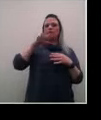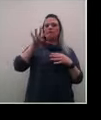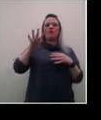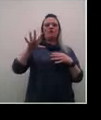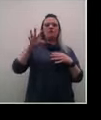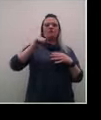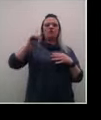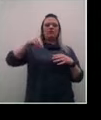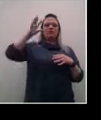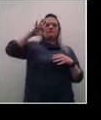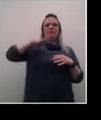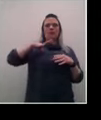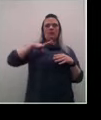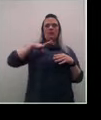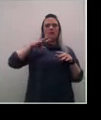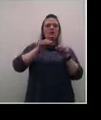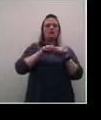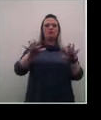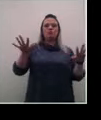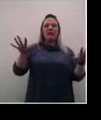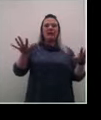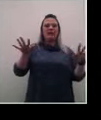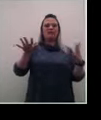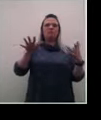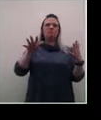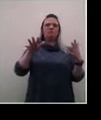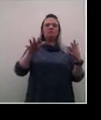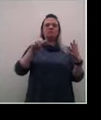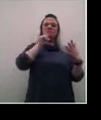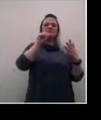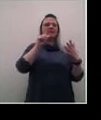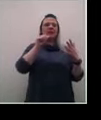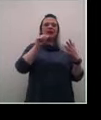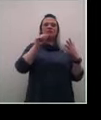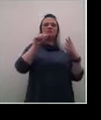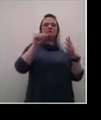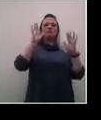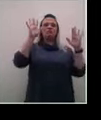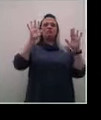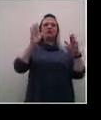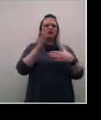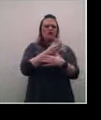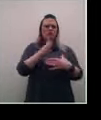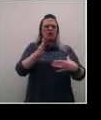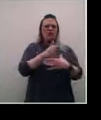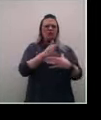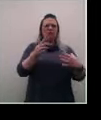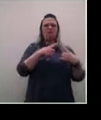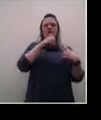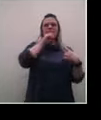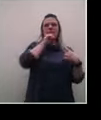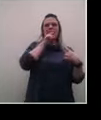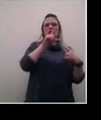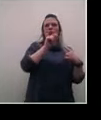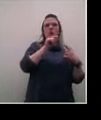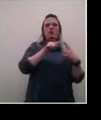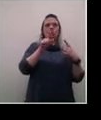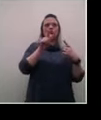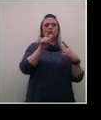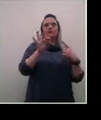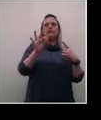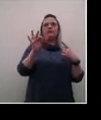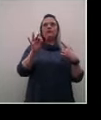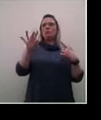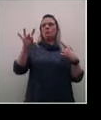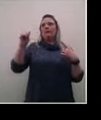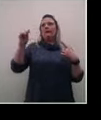male. And the spread is not really that great when you're talking about the different age brackets from 20 to 29 up to 80